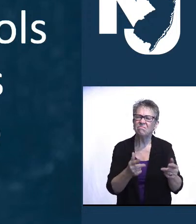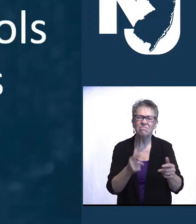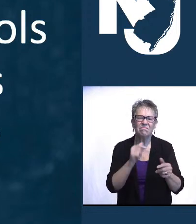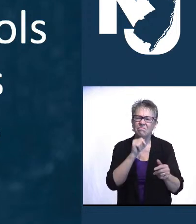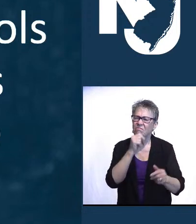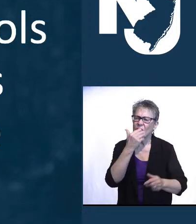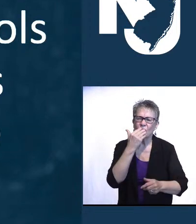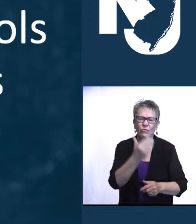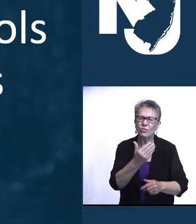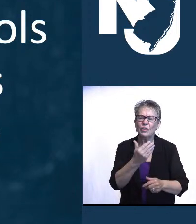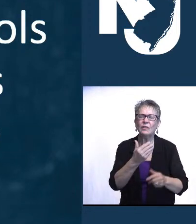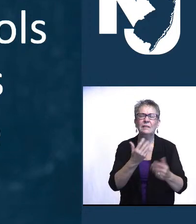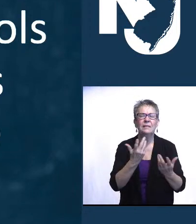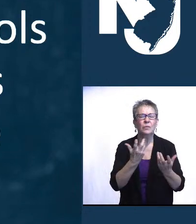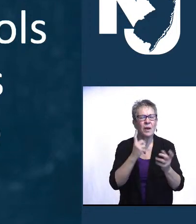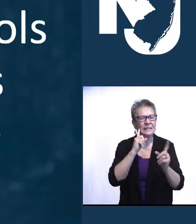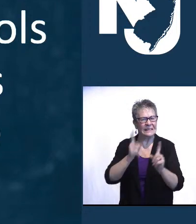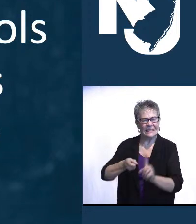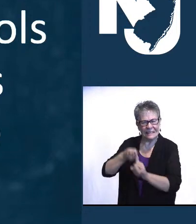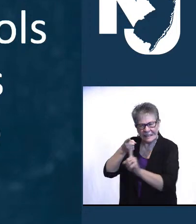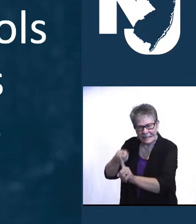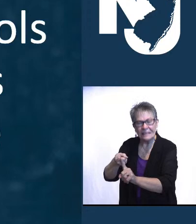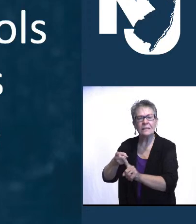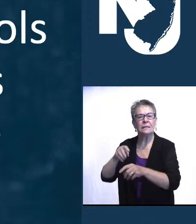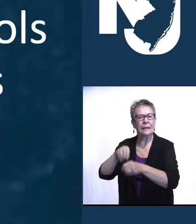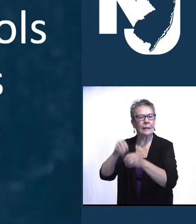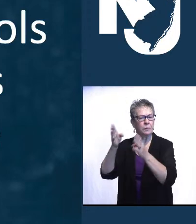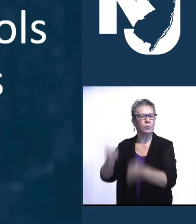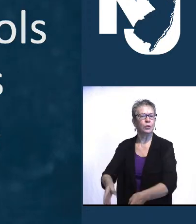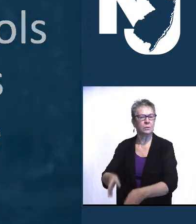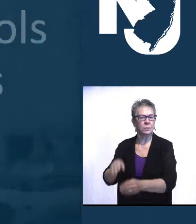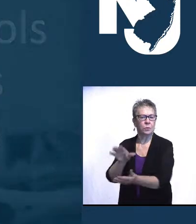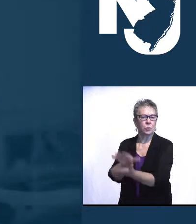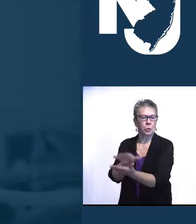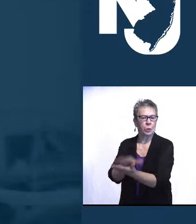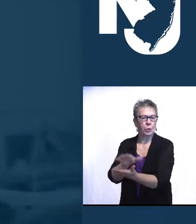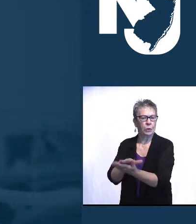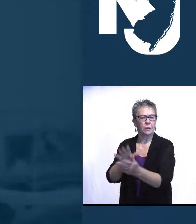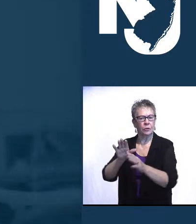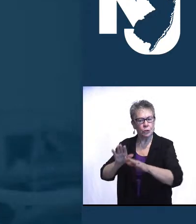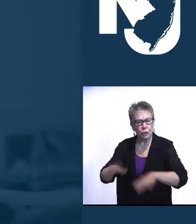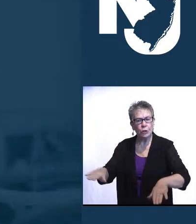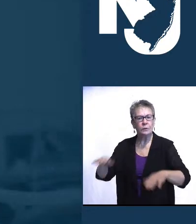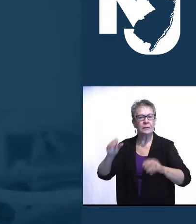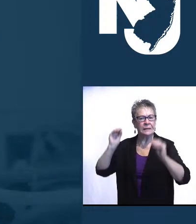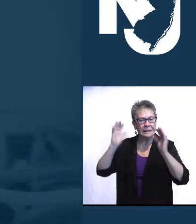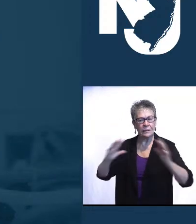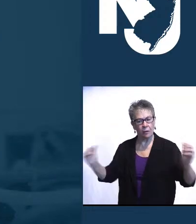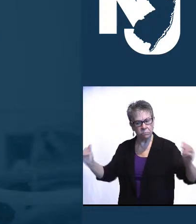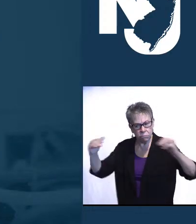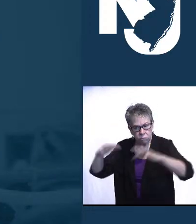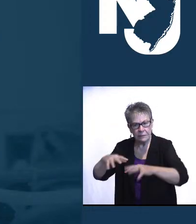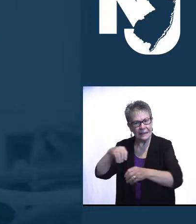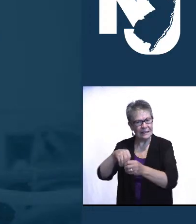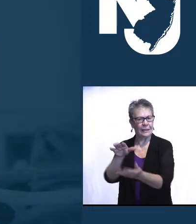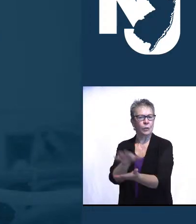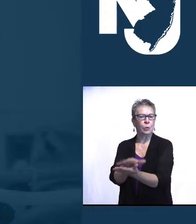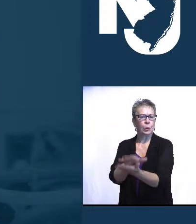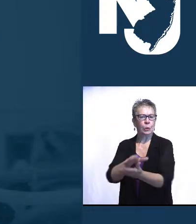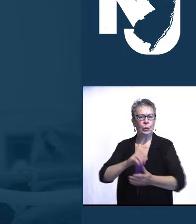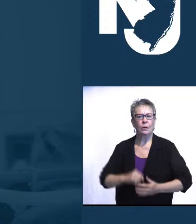know exists up and down the state. And the numbers bear out the effectiveness of this approach. You can see